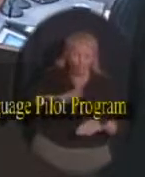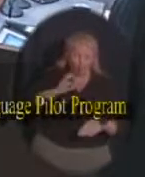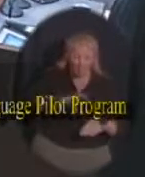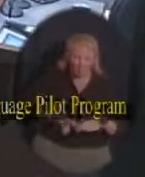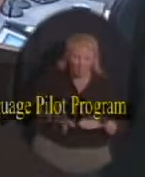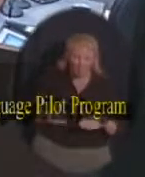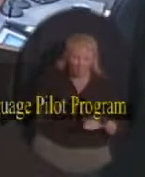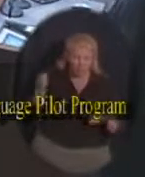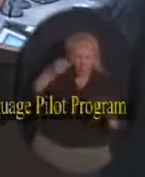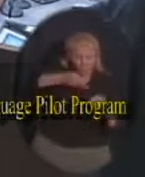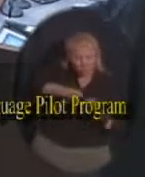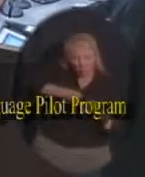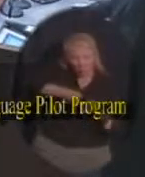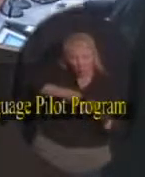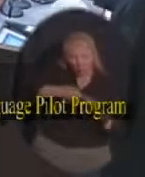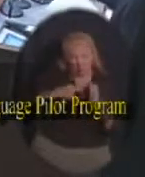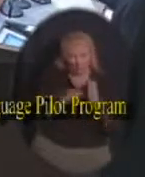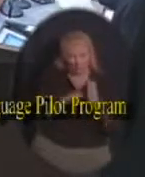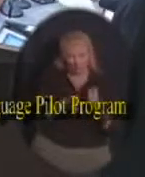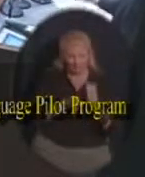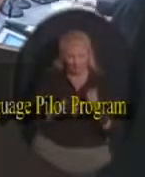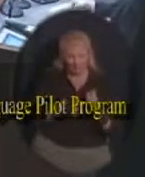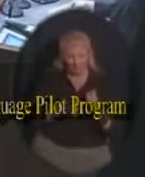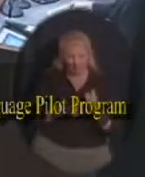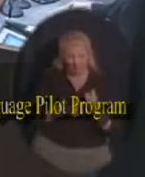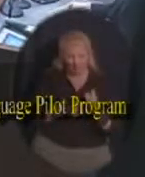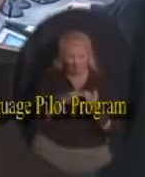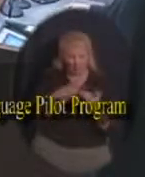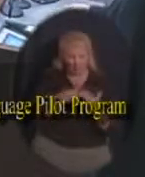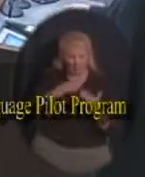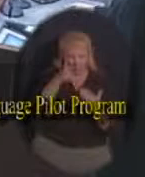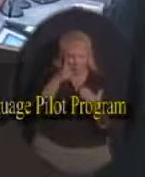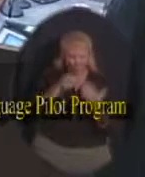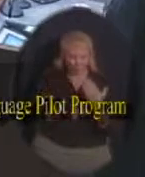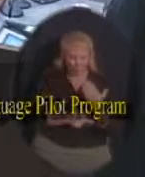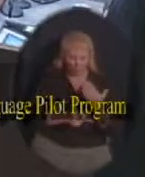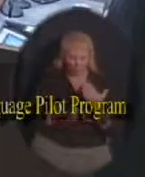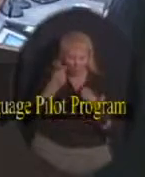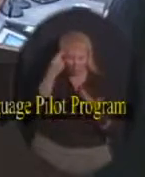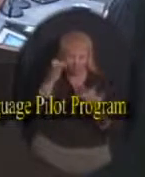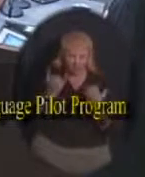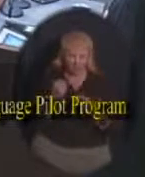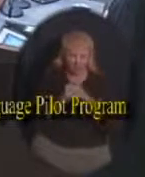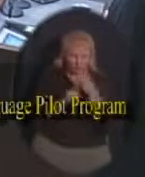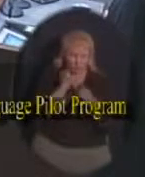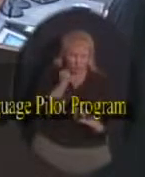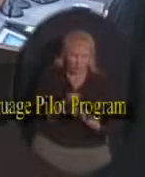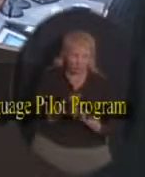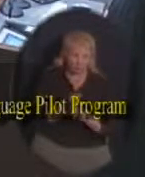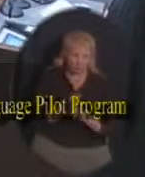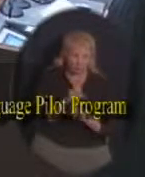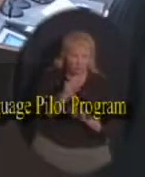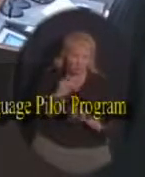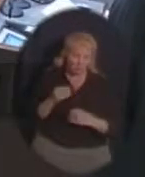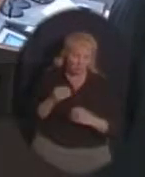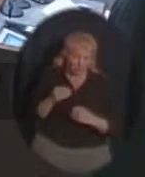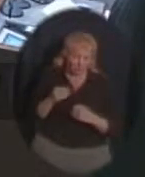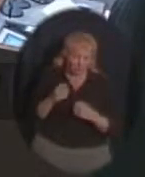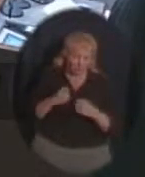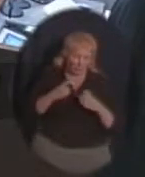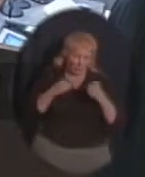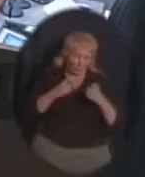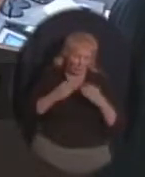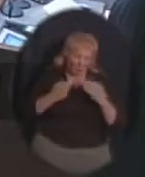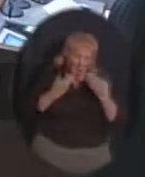in the pilot program for this year. So there's I think we gave some options of